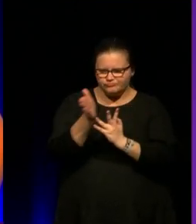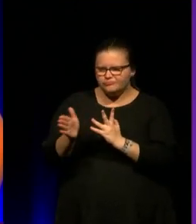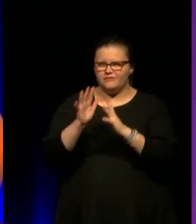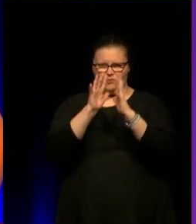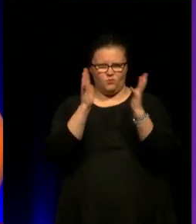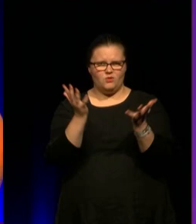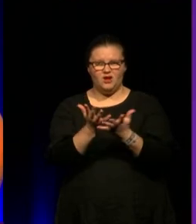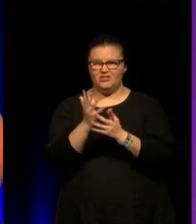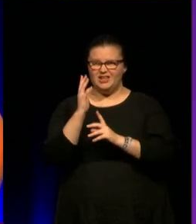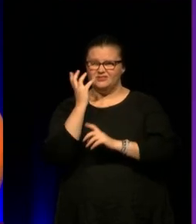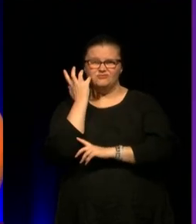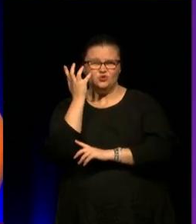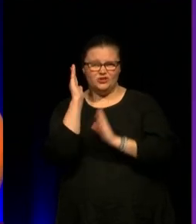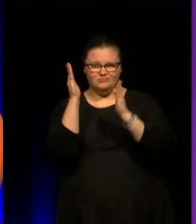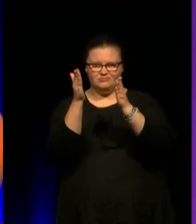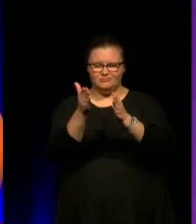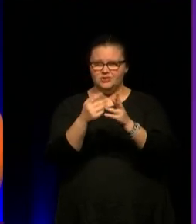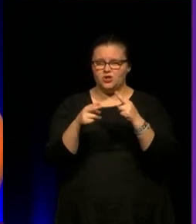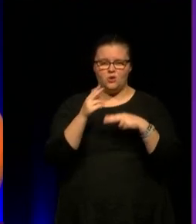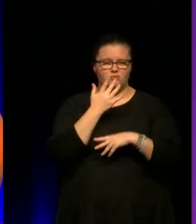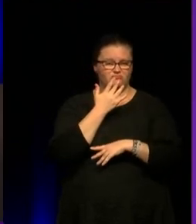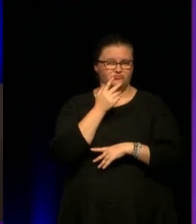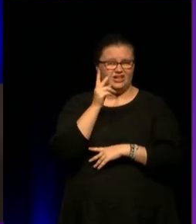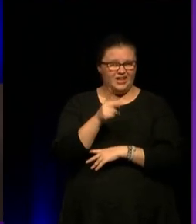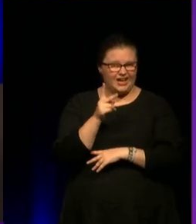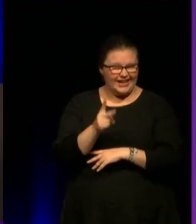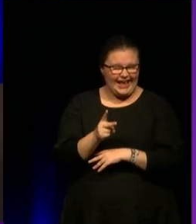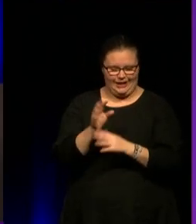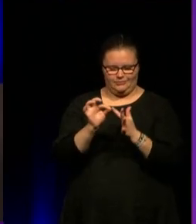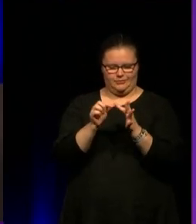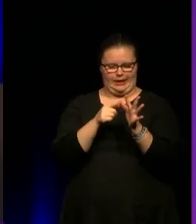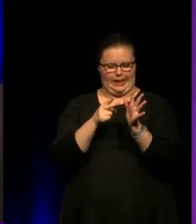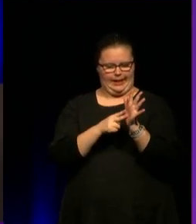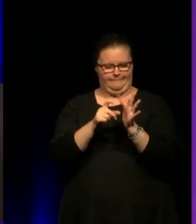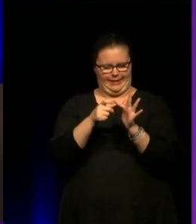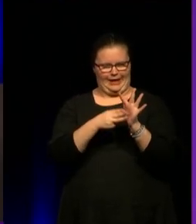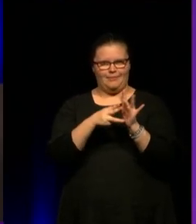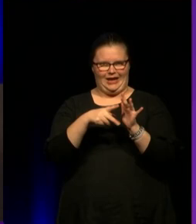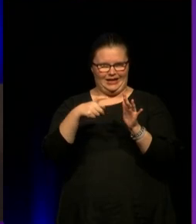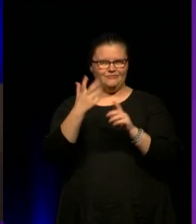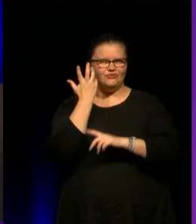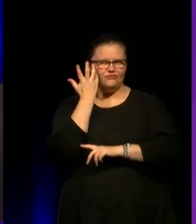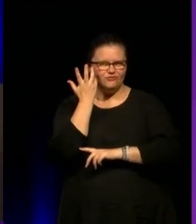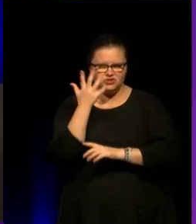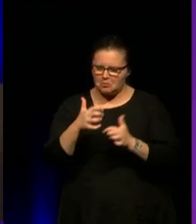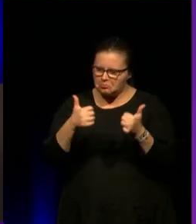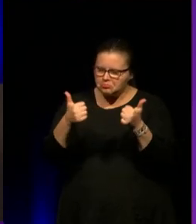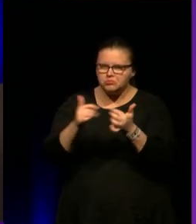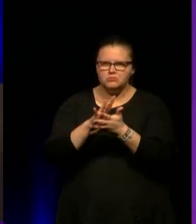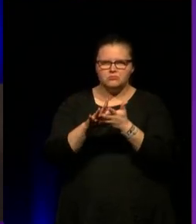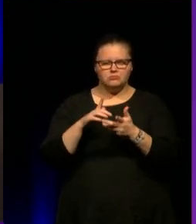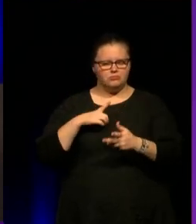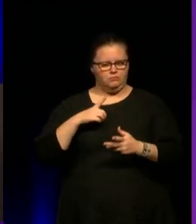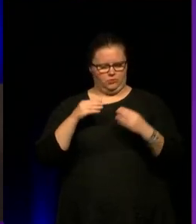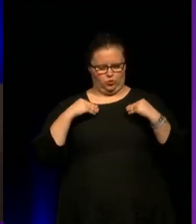So if there was another catastrophic virus that appears, you're well placed. Yeah. You're agile, you're adaptable, you're